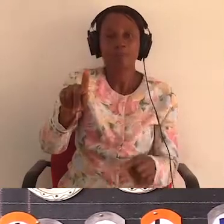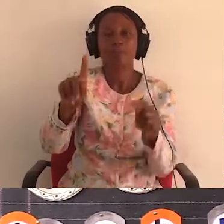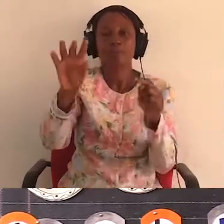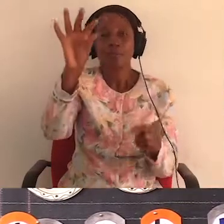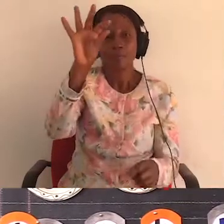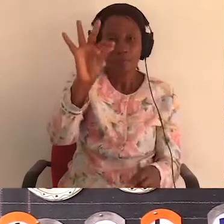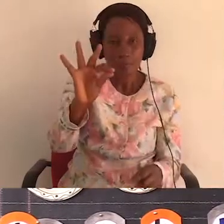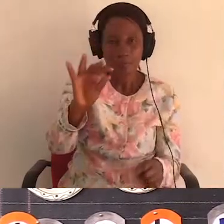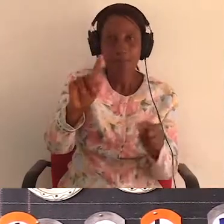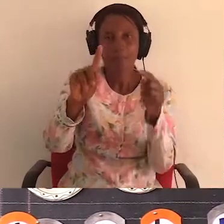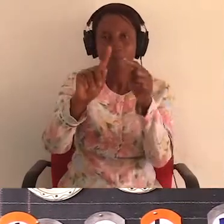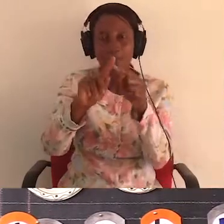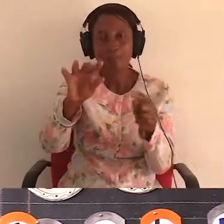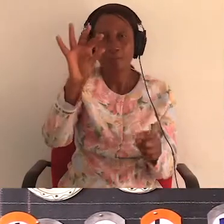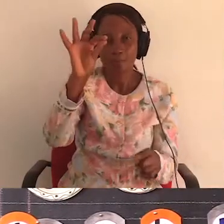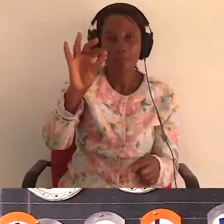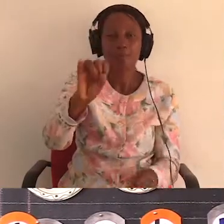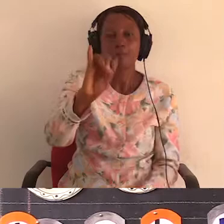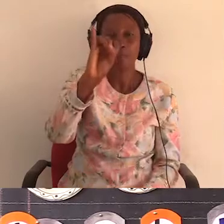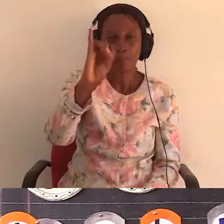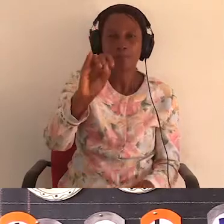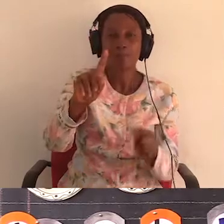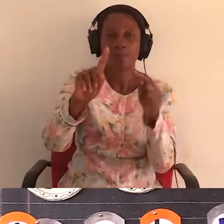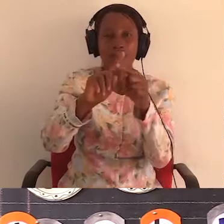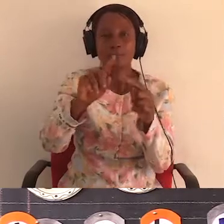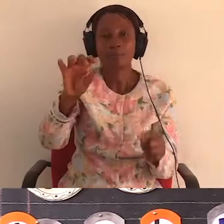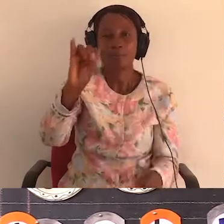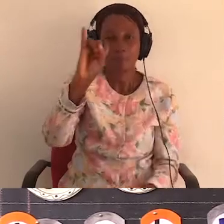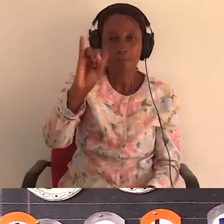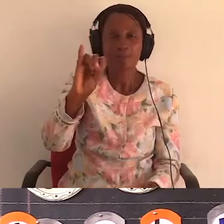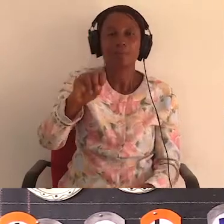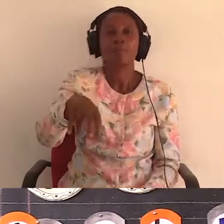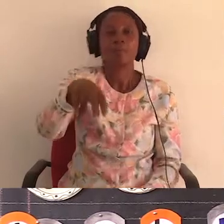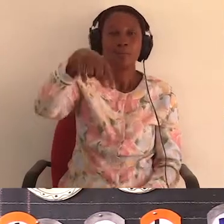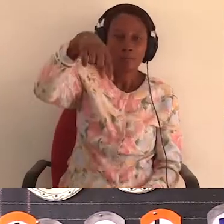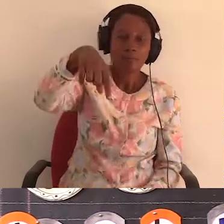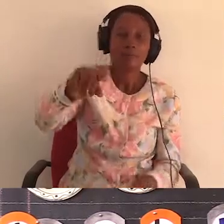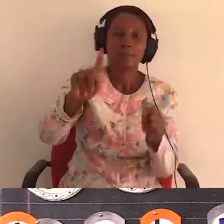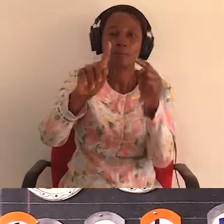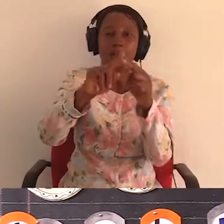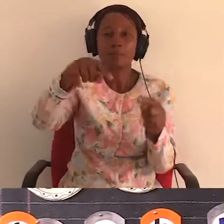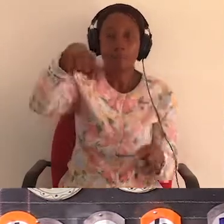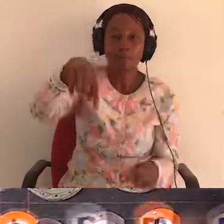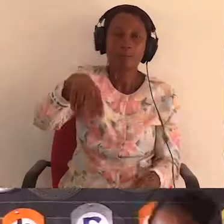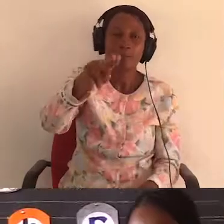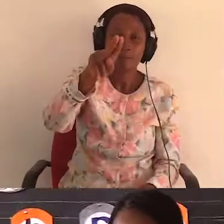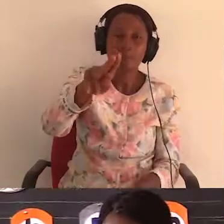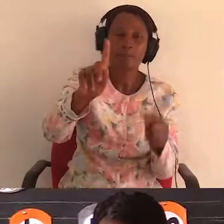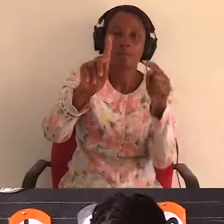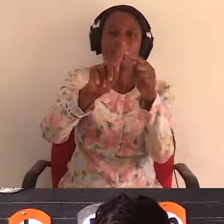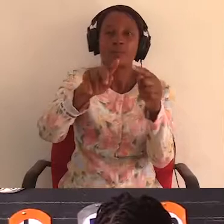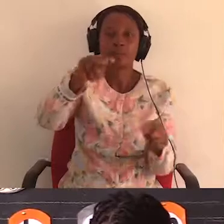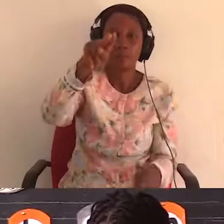sound, I to its sound, P to its sound, and N to its sound. I